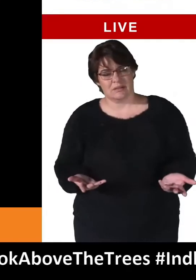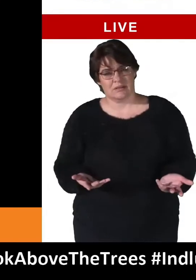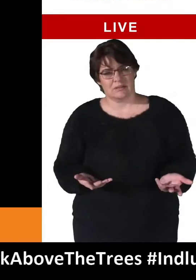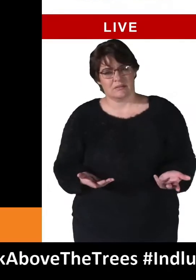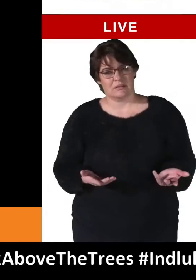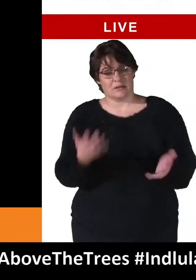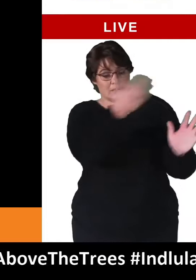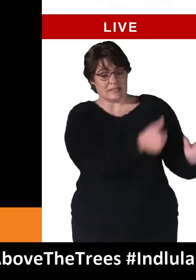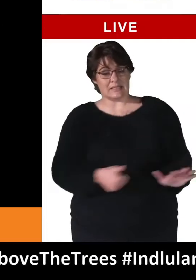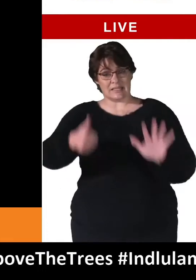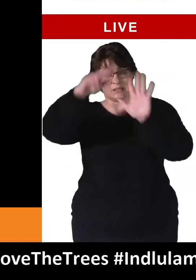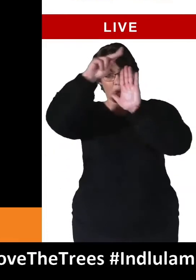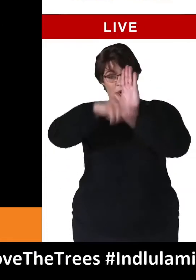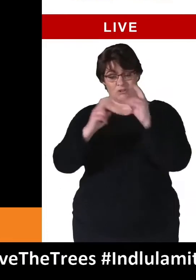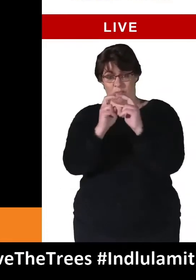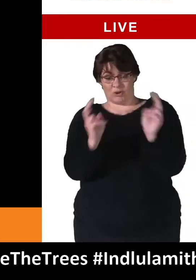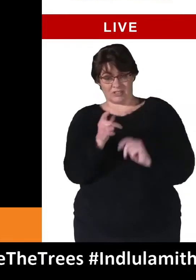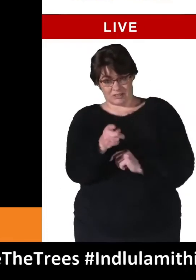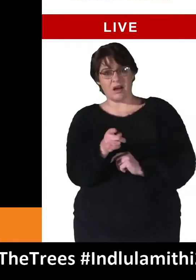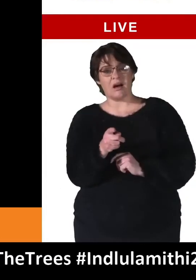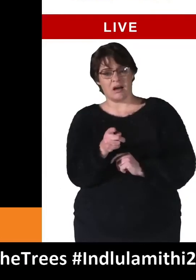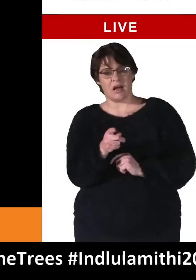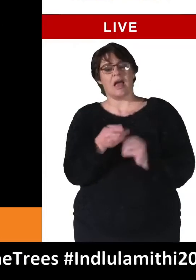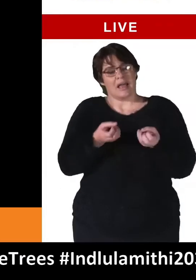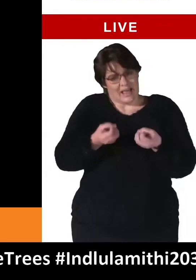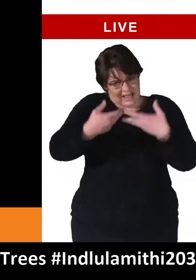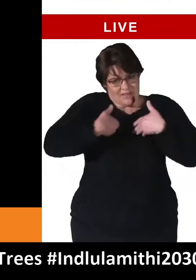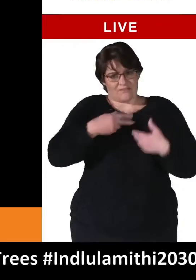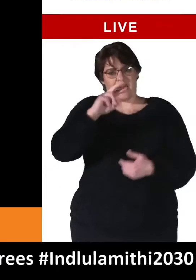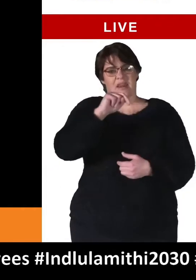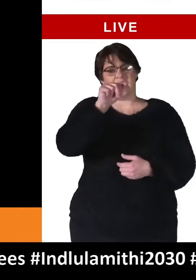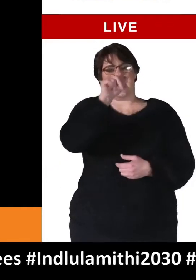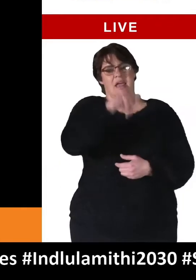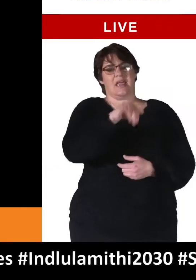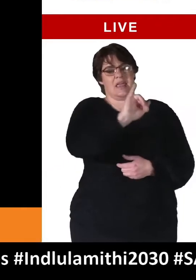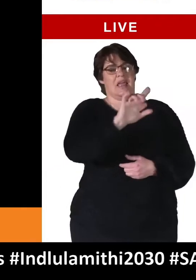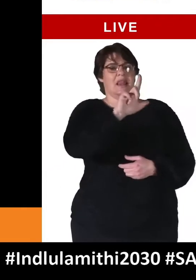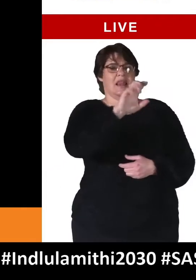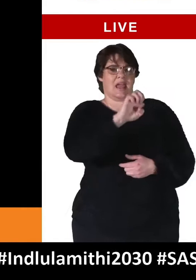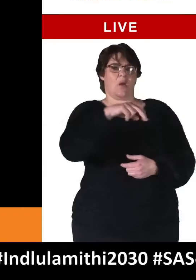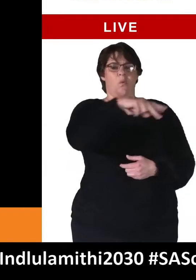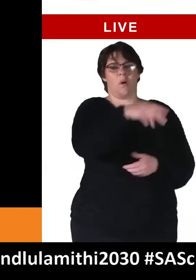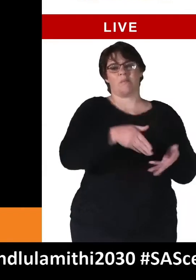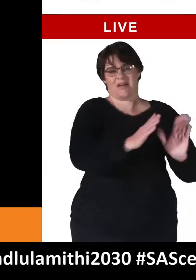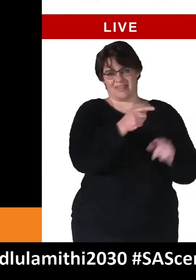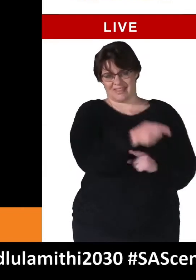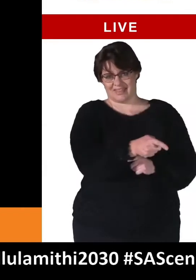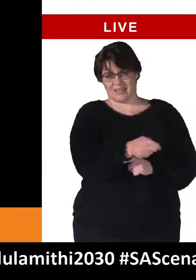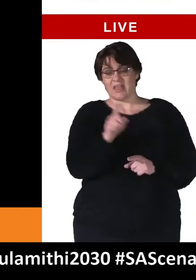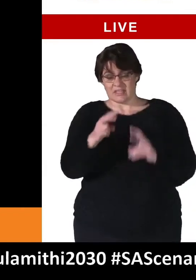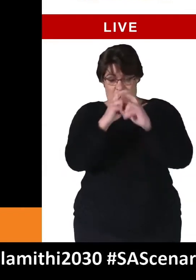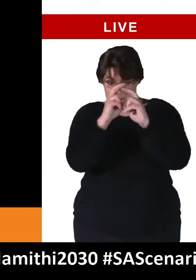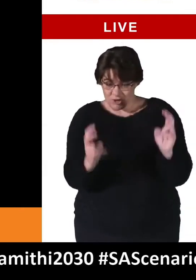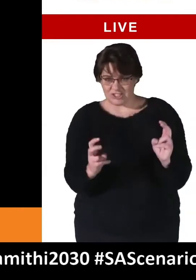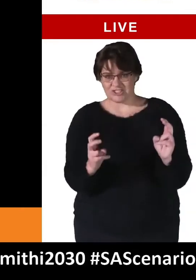The six-pillar policy bridge produces an Naila walk path with inclusive growth. The six-pillar policy